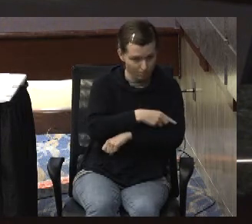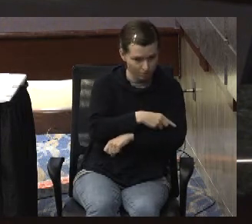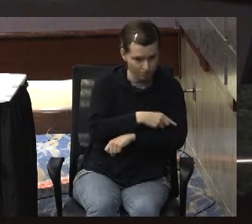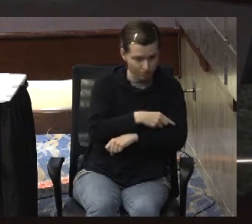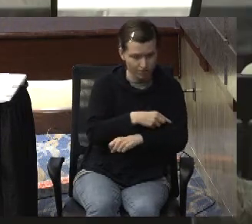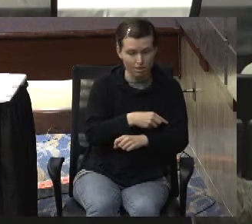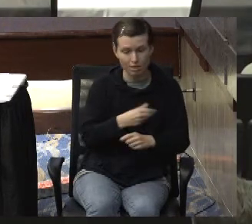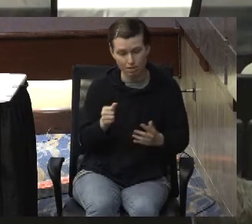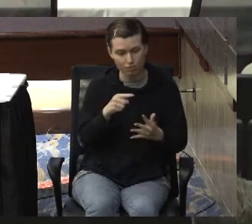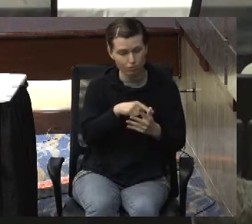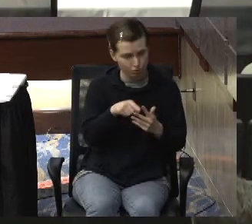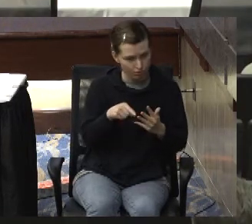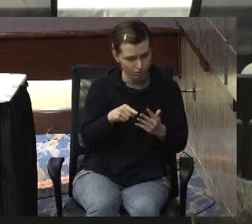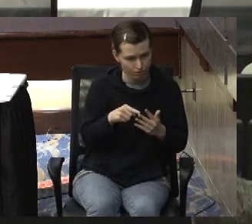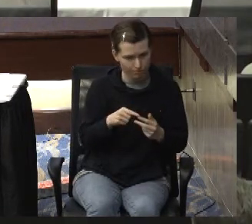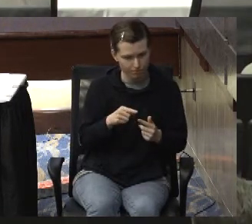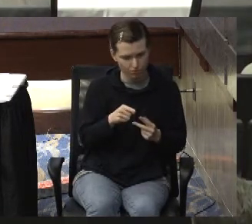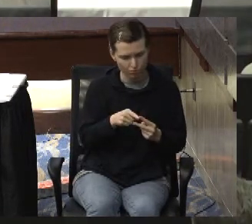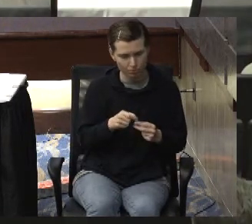enough?